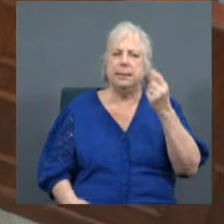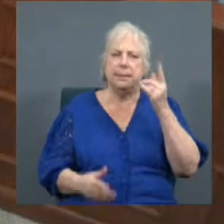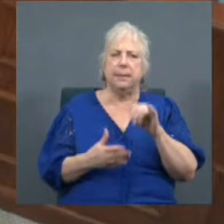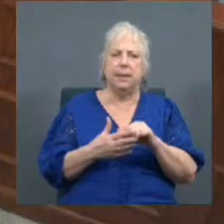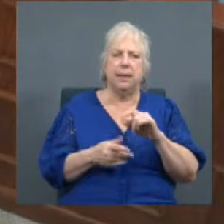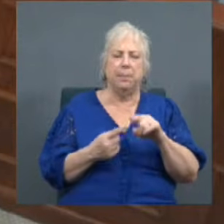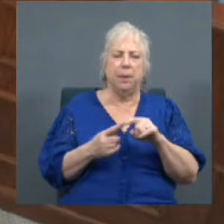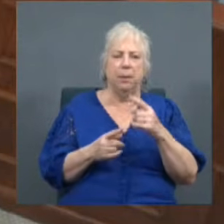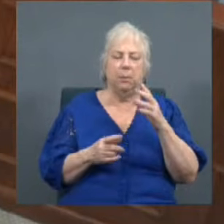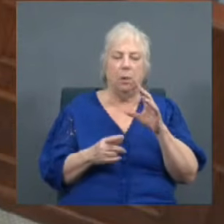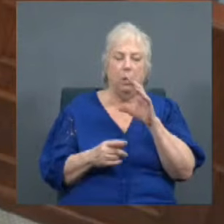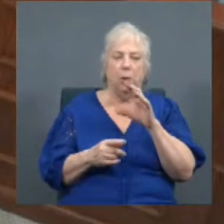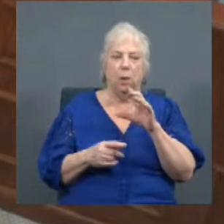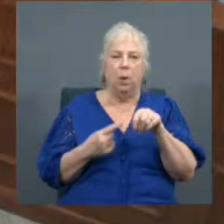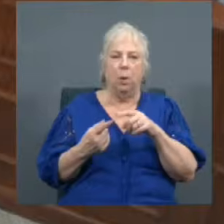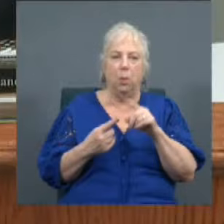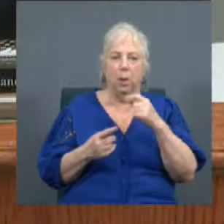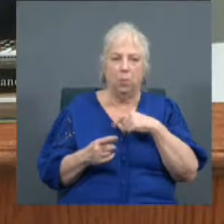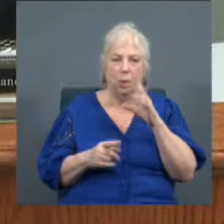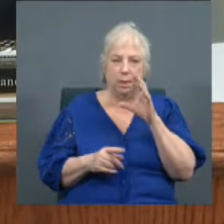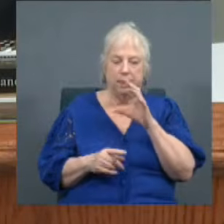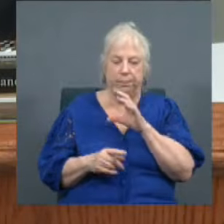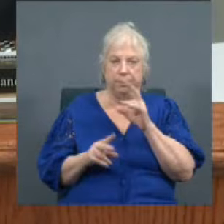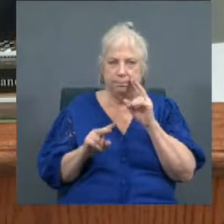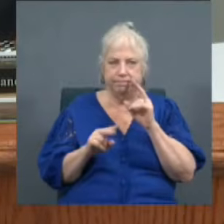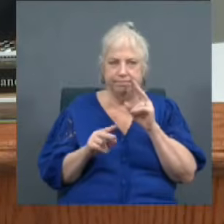a potential situation where